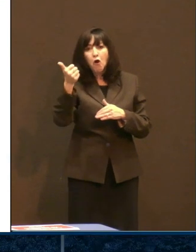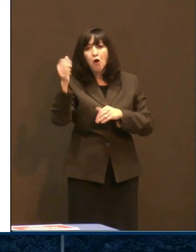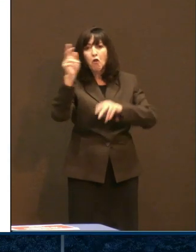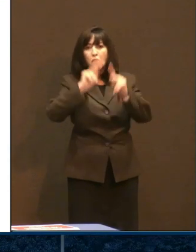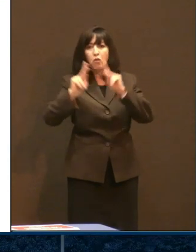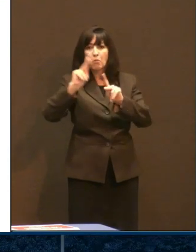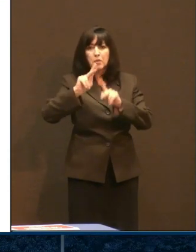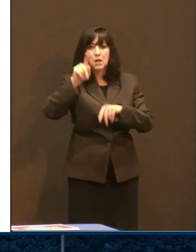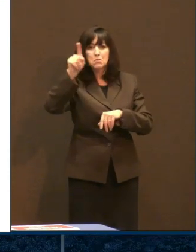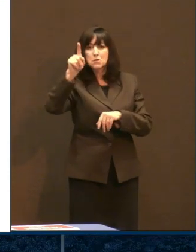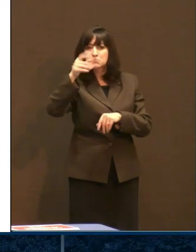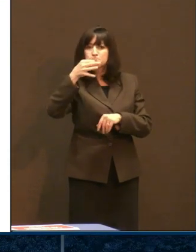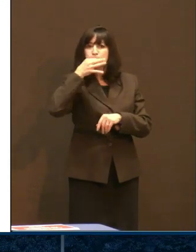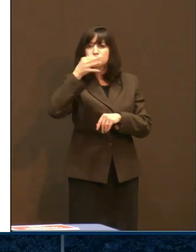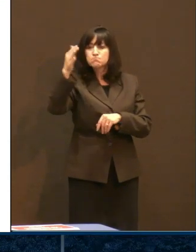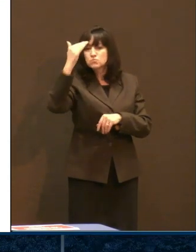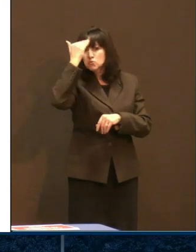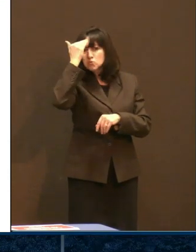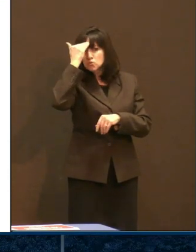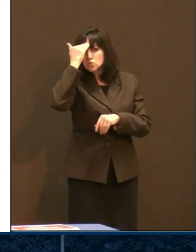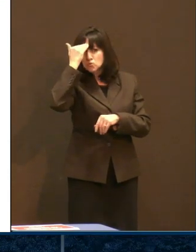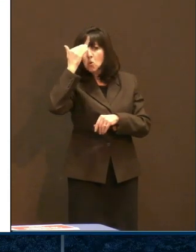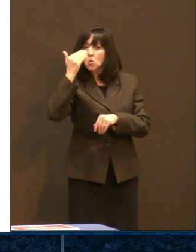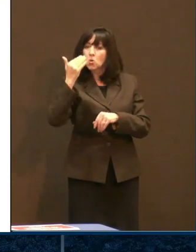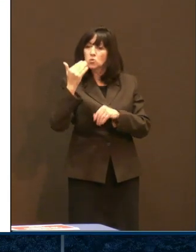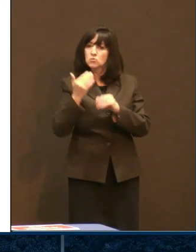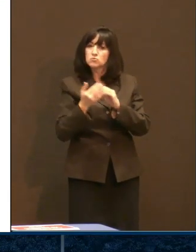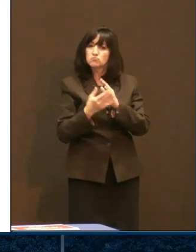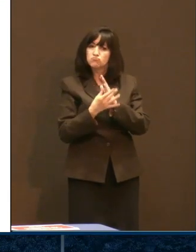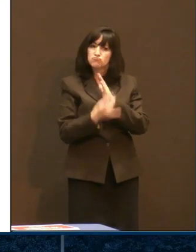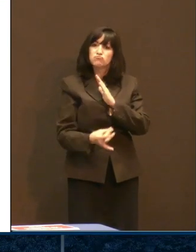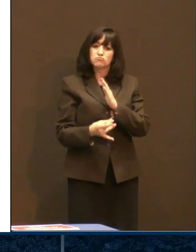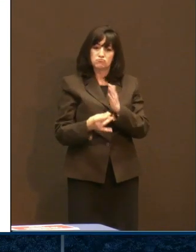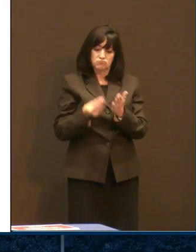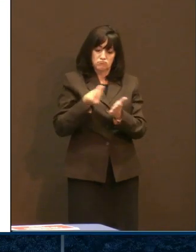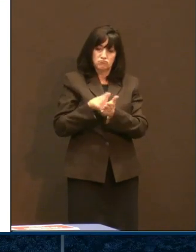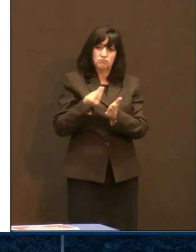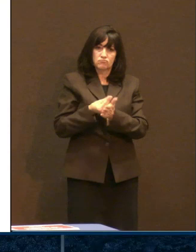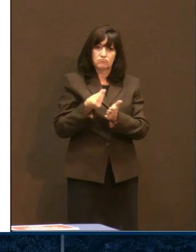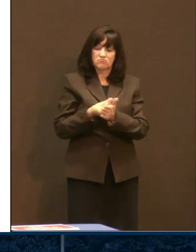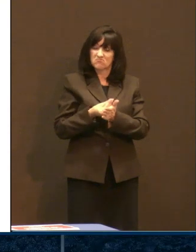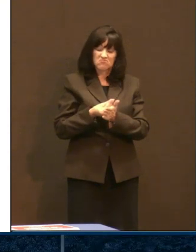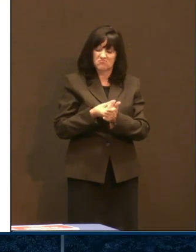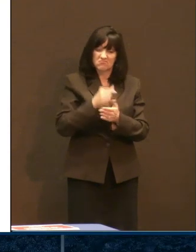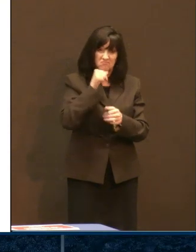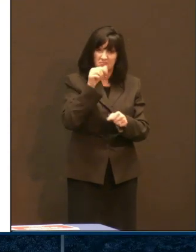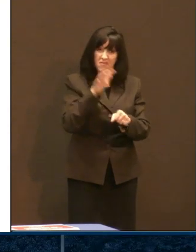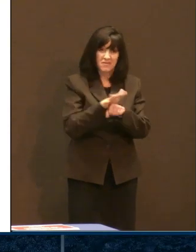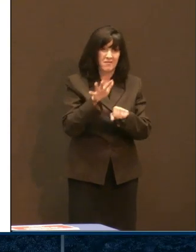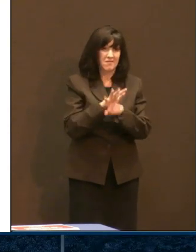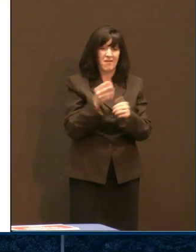a lot of spending that's going to happen, and there's not going to be enough money.